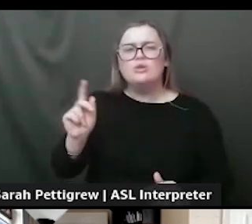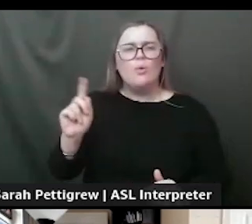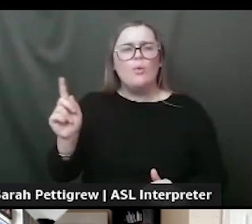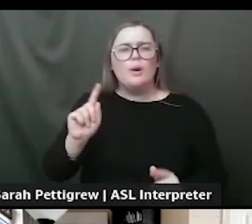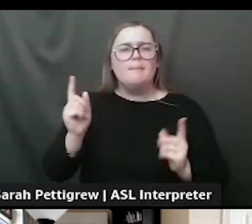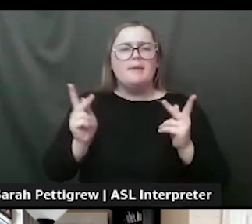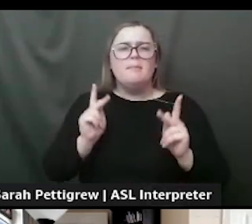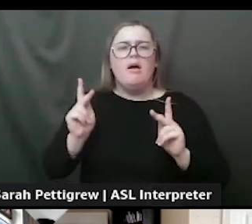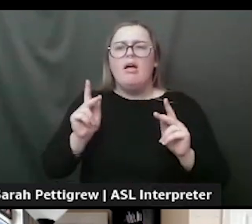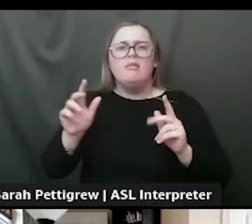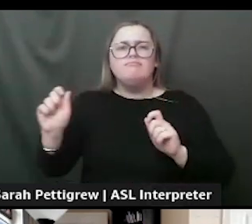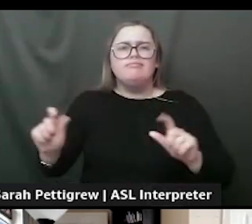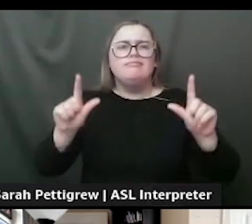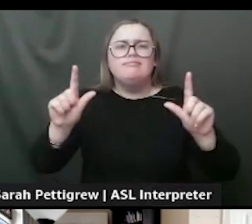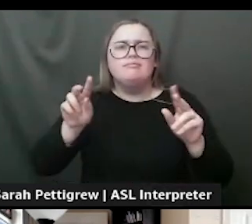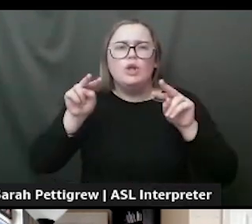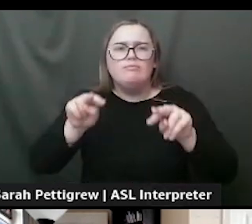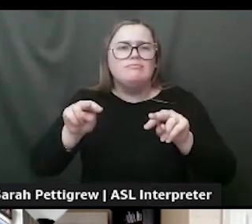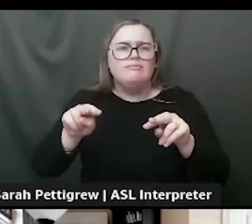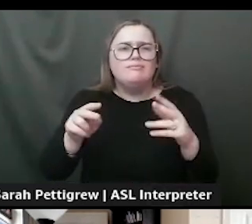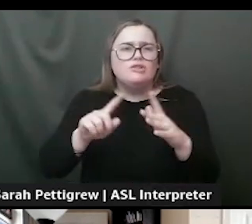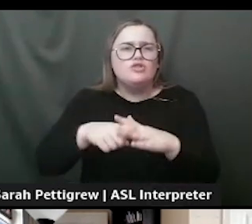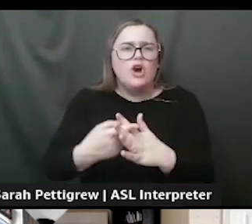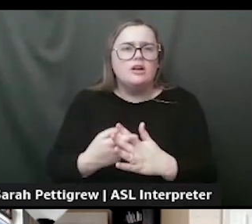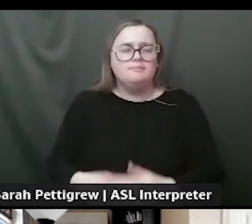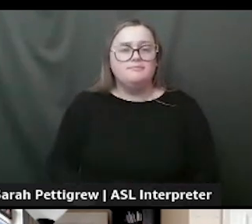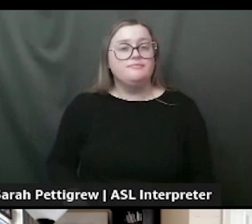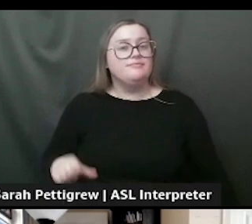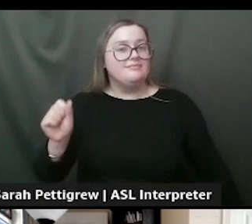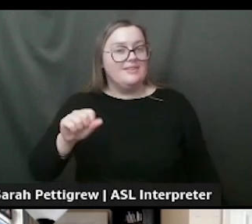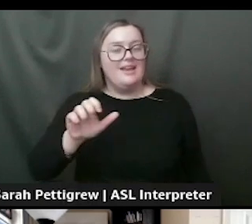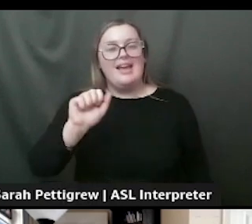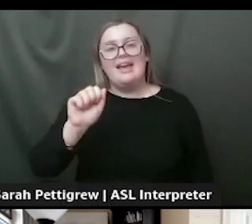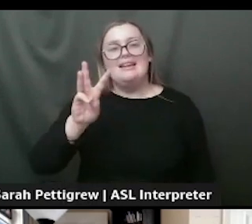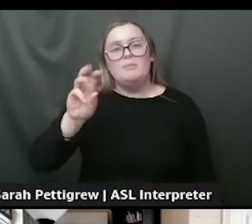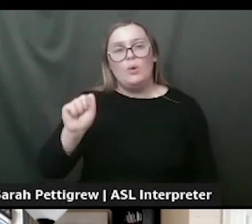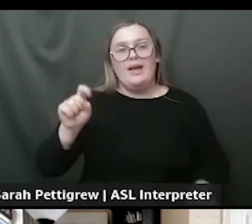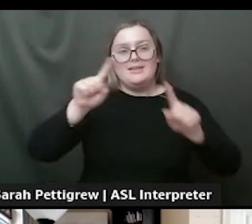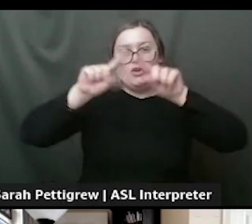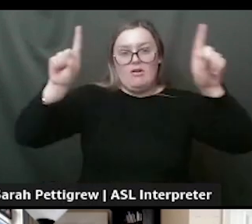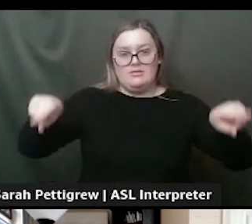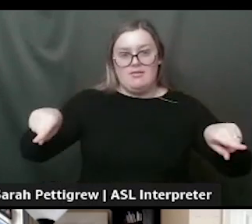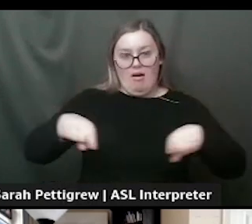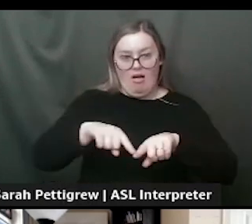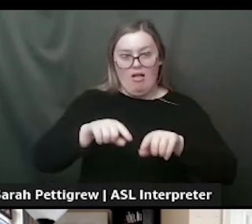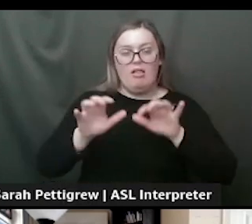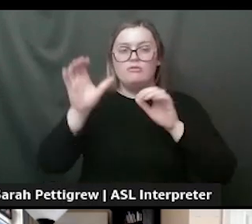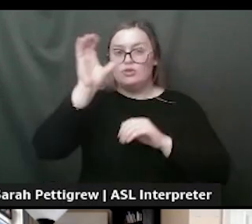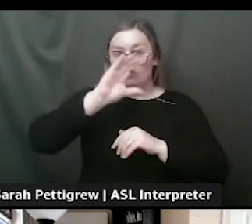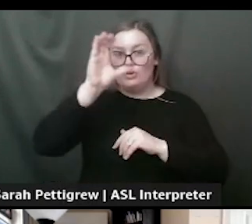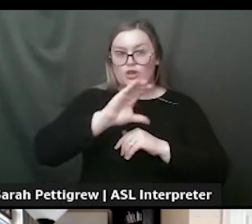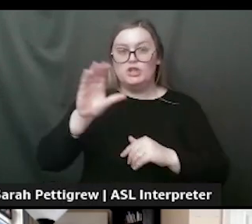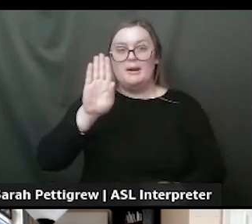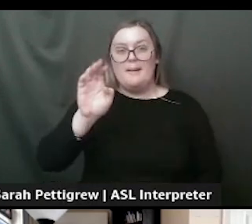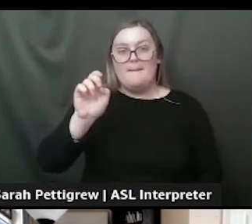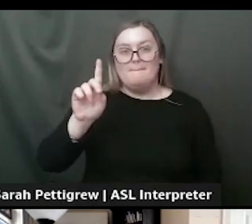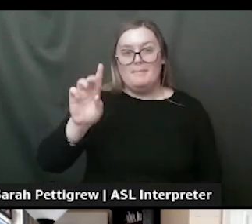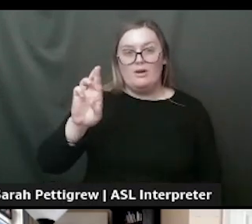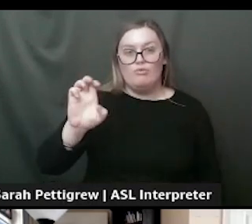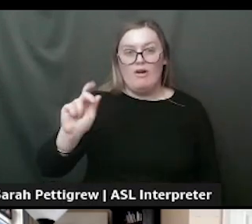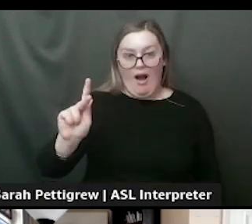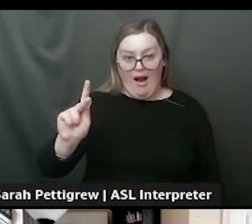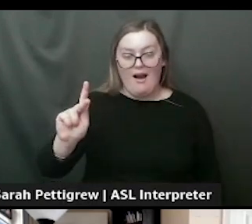started? Yeah, you go to the AWS console, search Bedrock at the top,